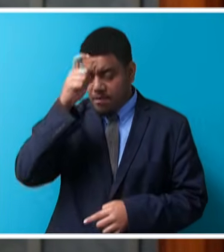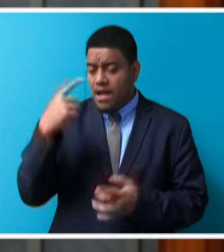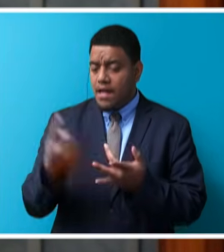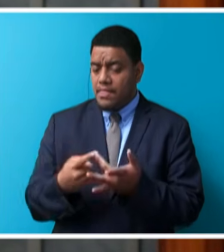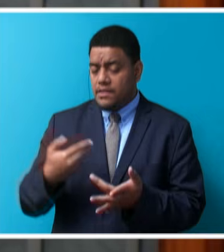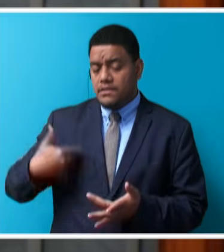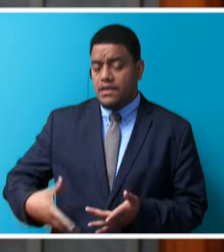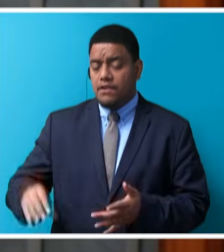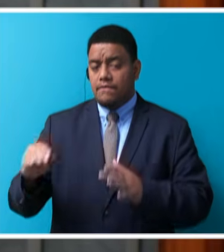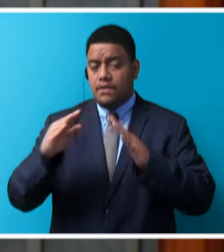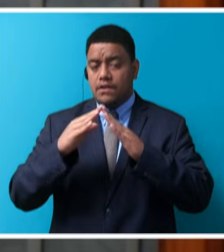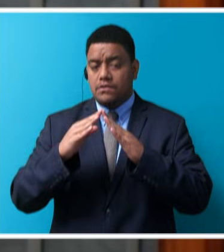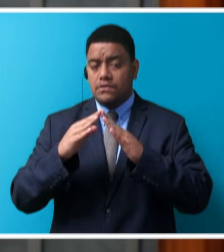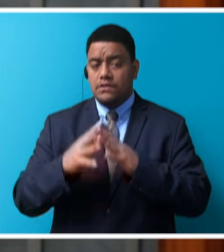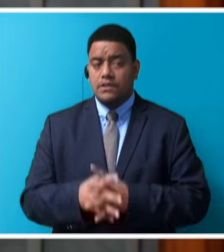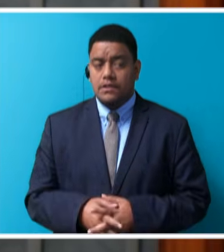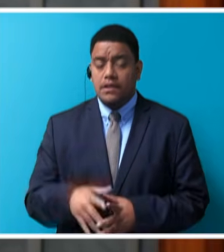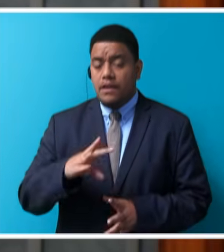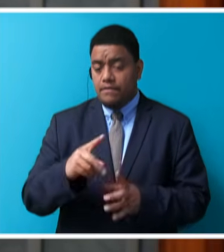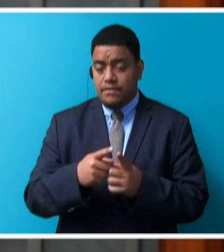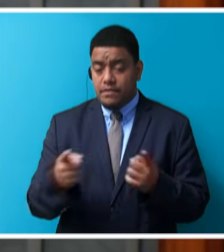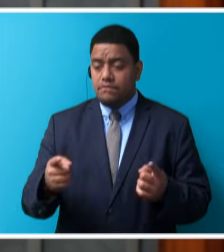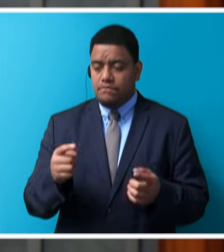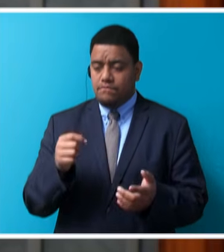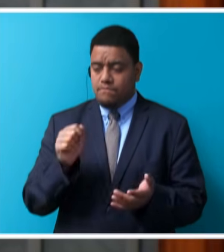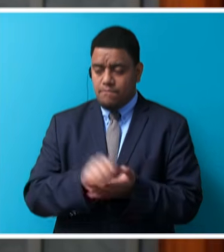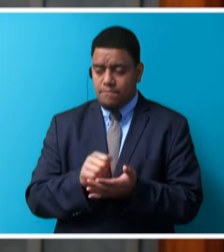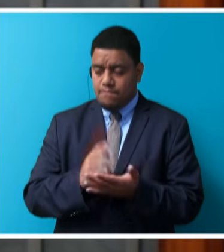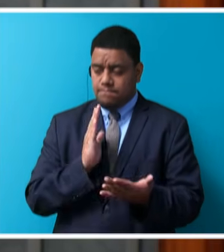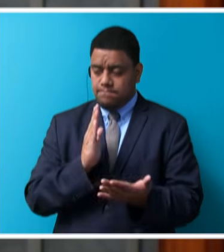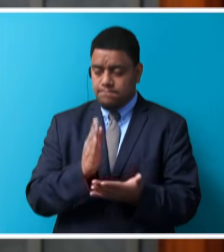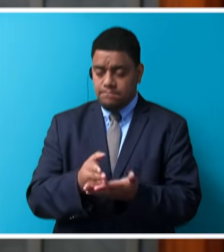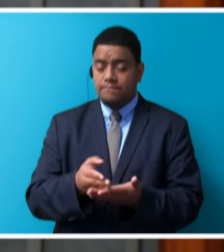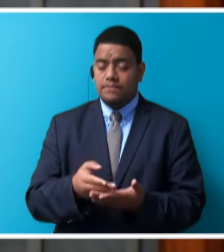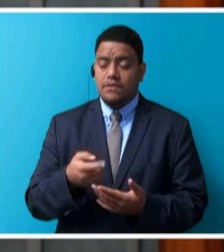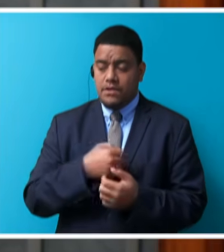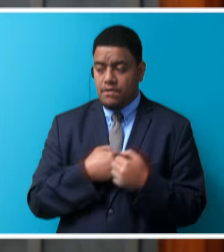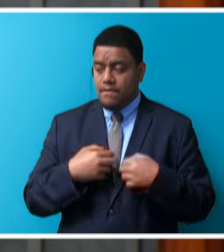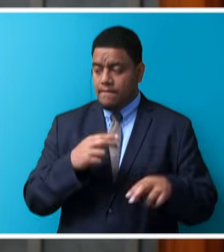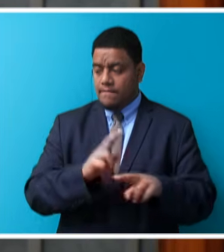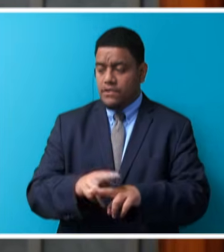House, when everything is running smoothly in our beloved Fiji.